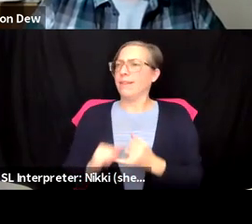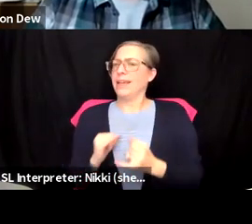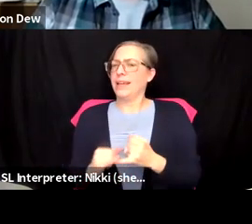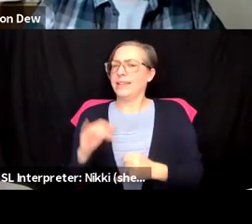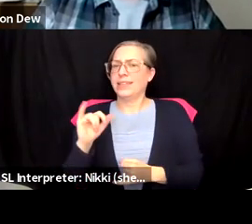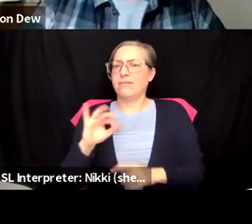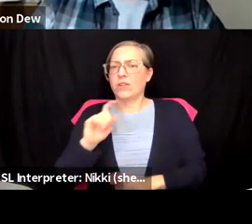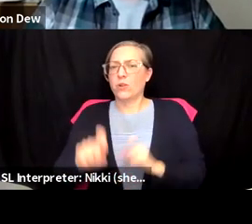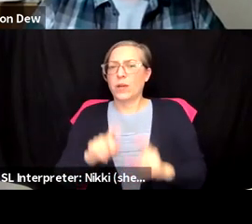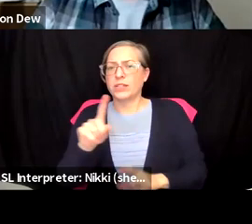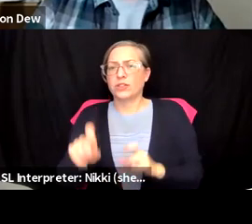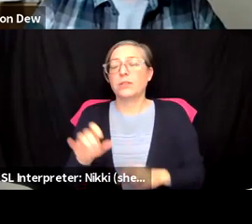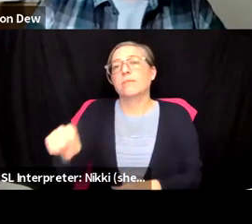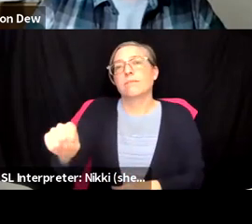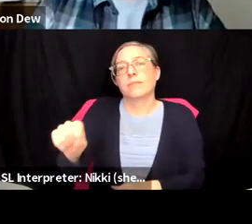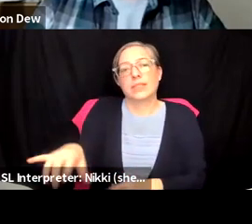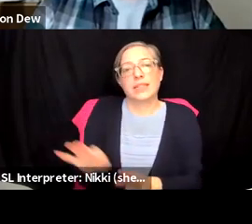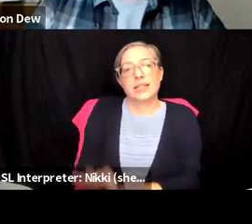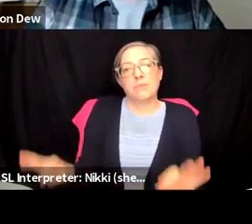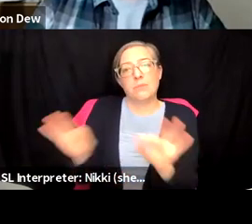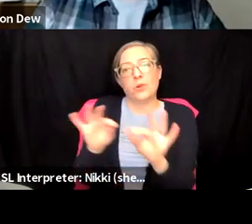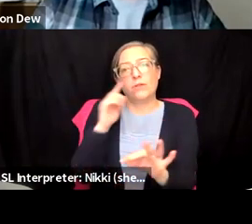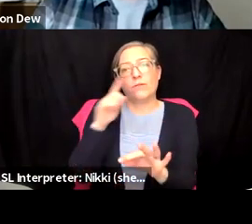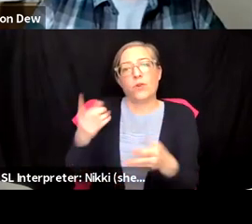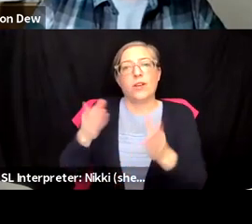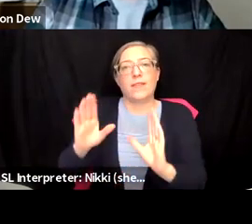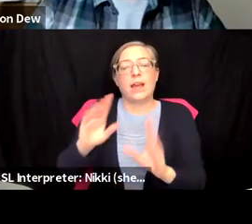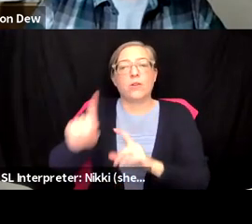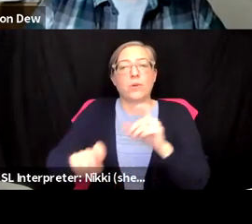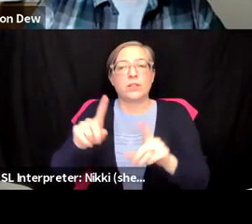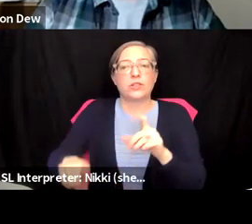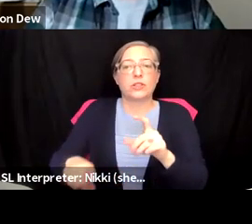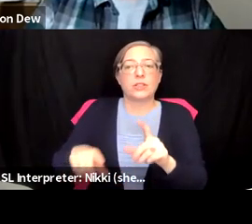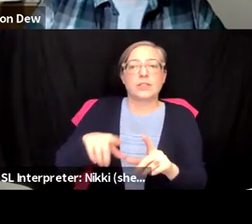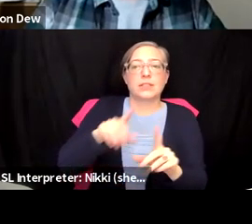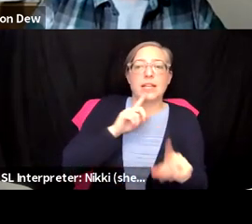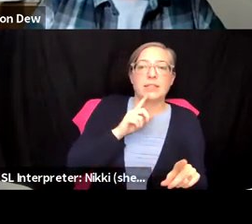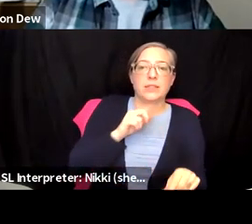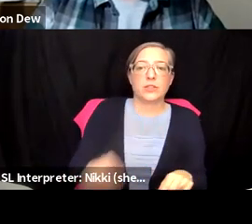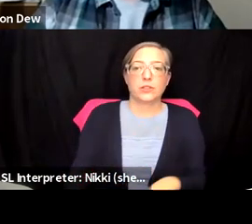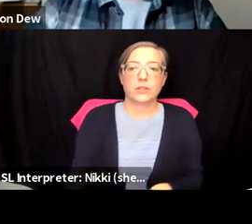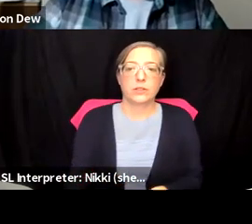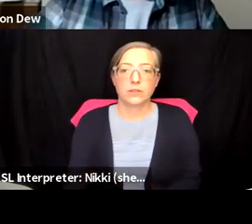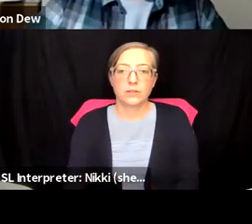is so important that we get that going. So that's all I'm going to say